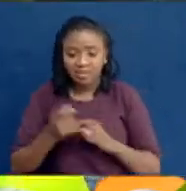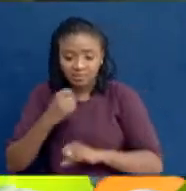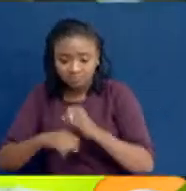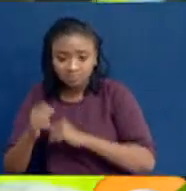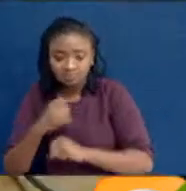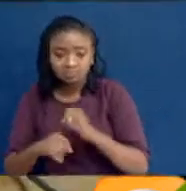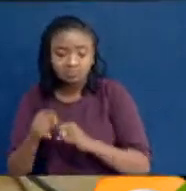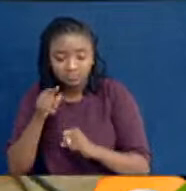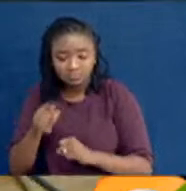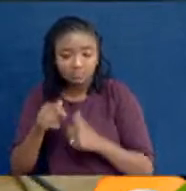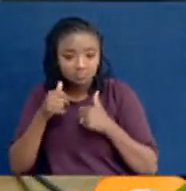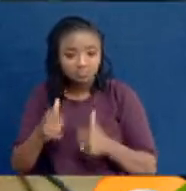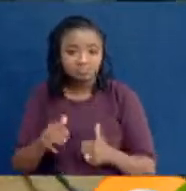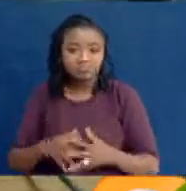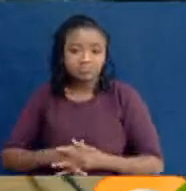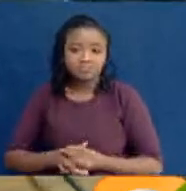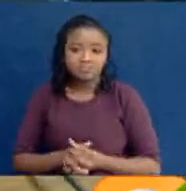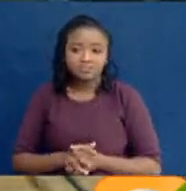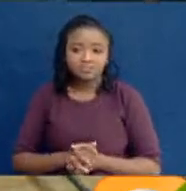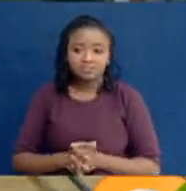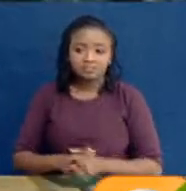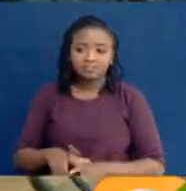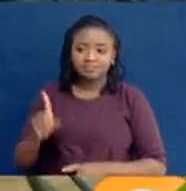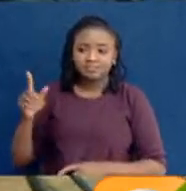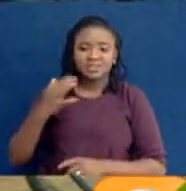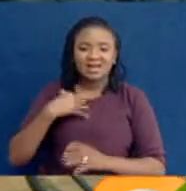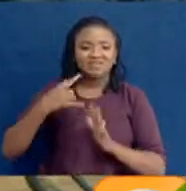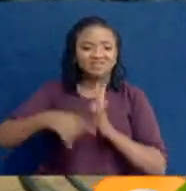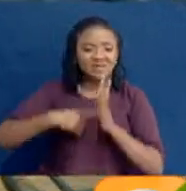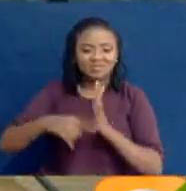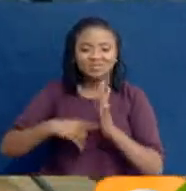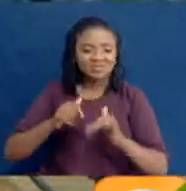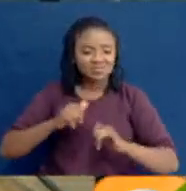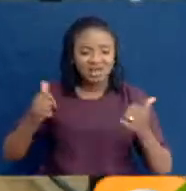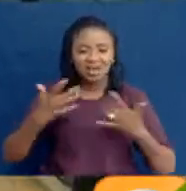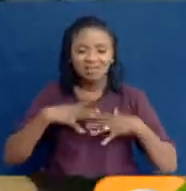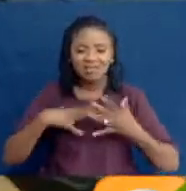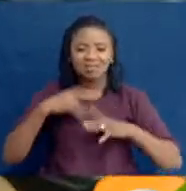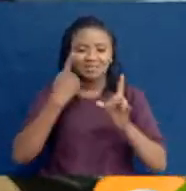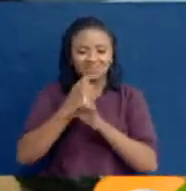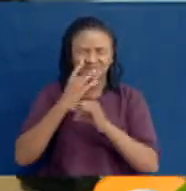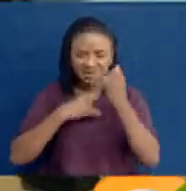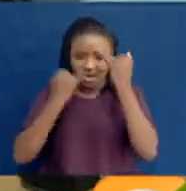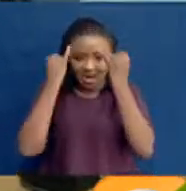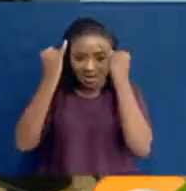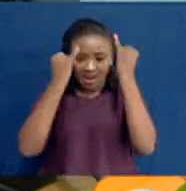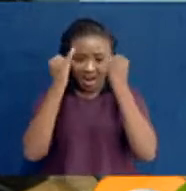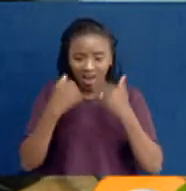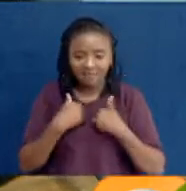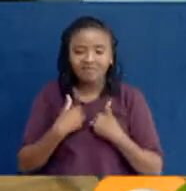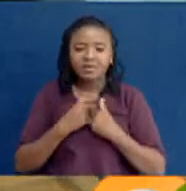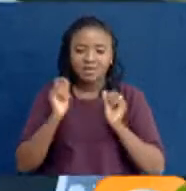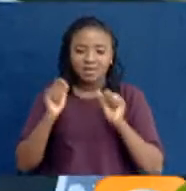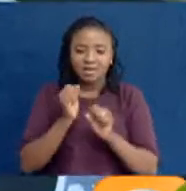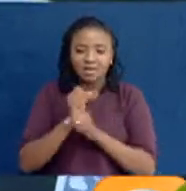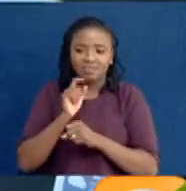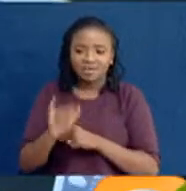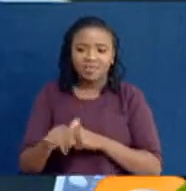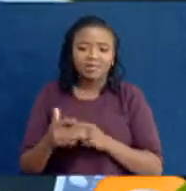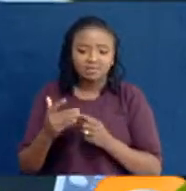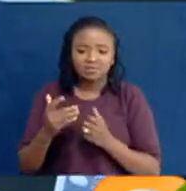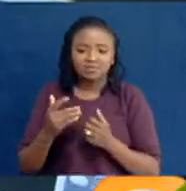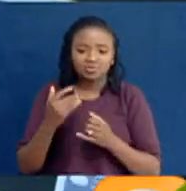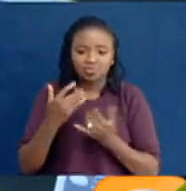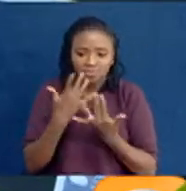university school leavers. Gearbox has a fully equipped factory where innovators can turn their ideas into final products. Among